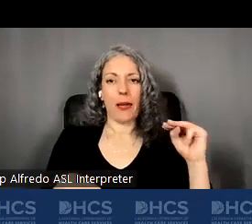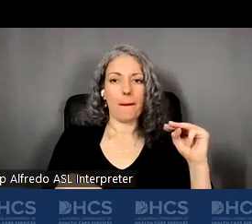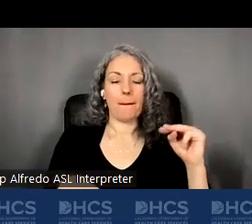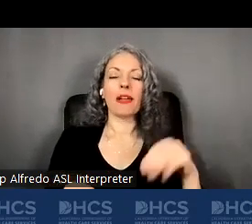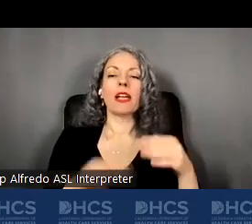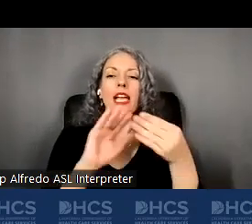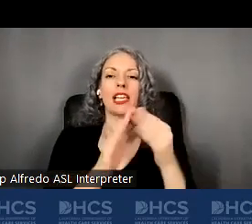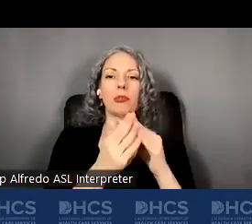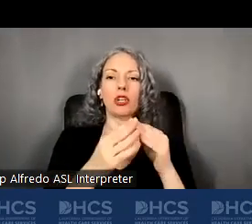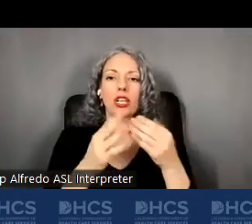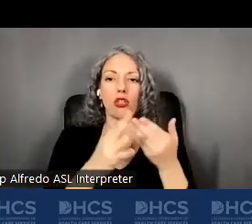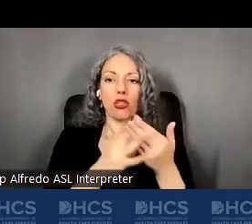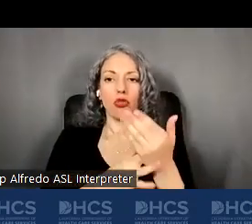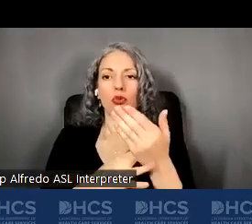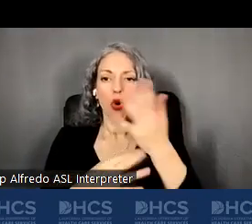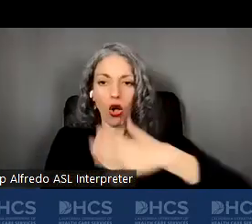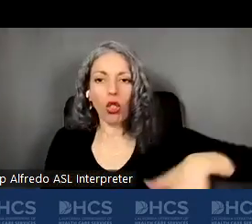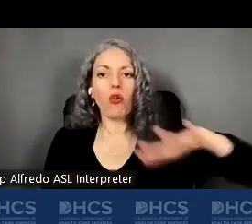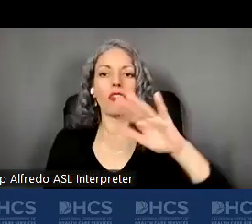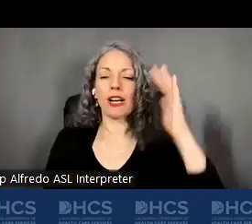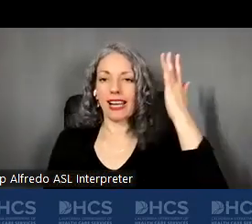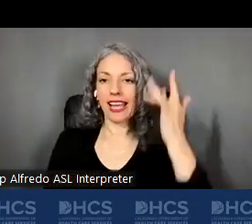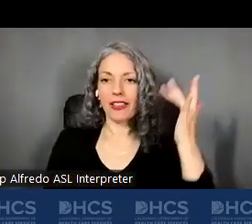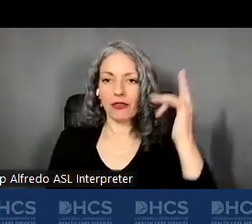California. So this provides direct